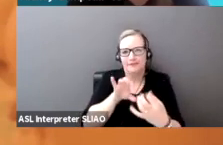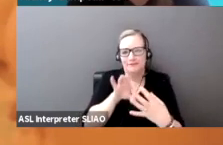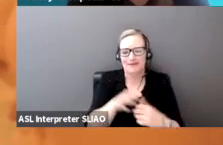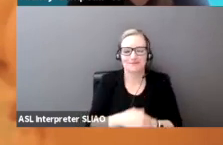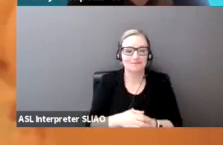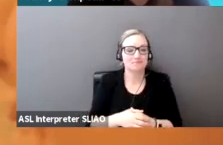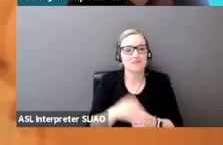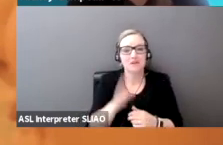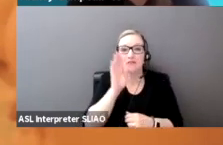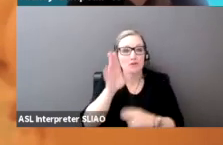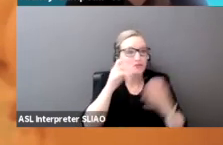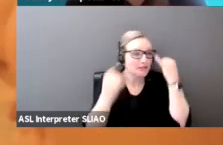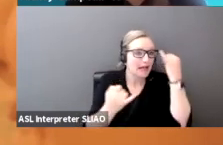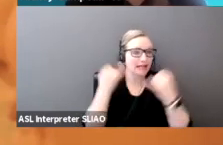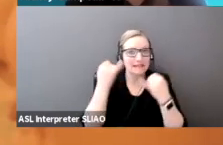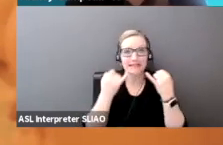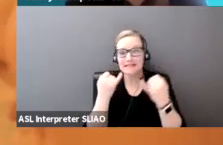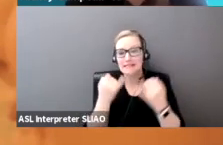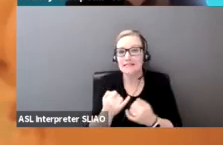these Toolkit Tuesday sessions.